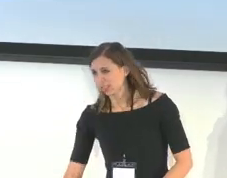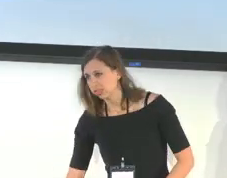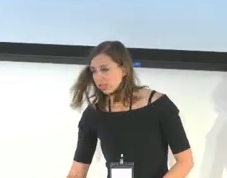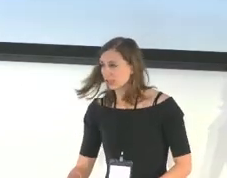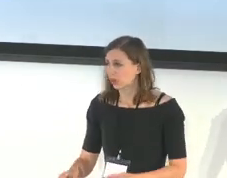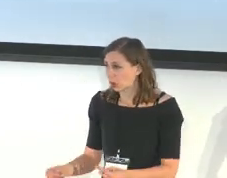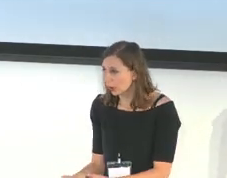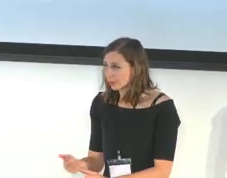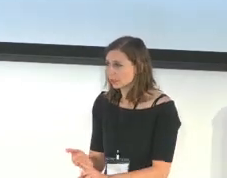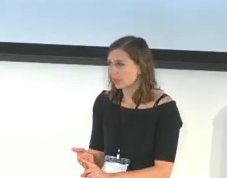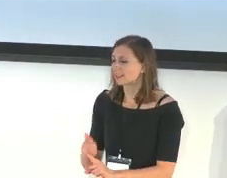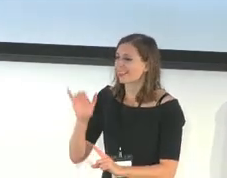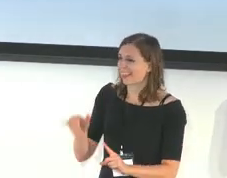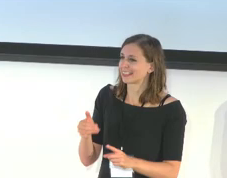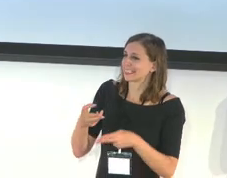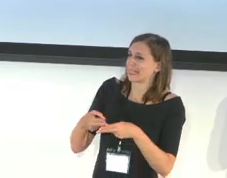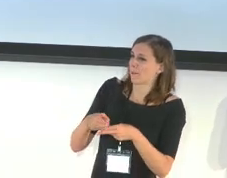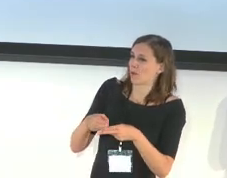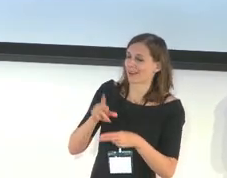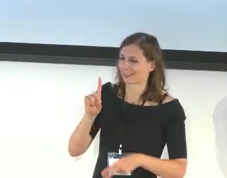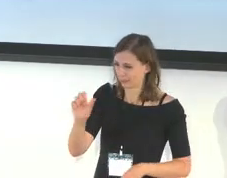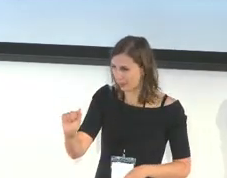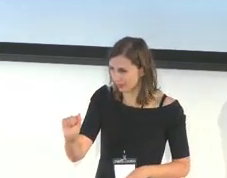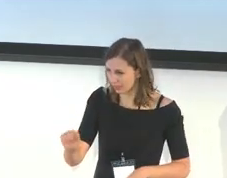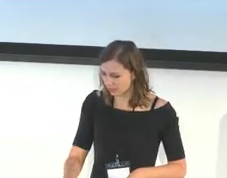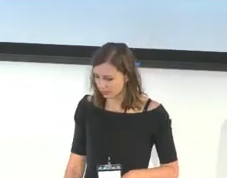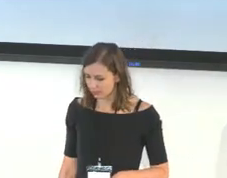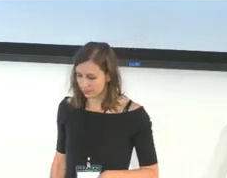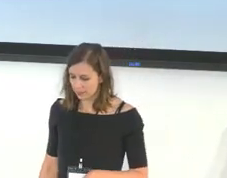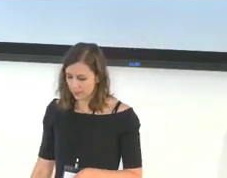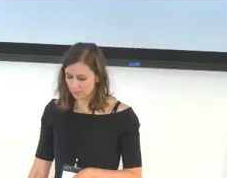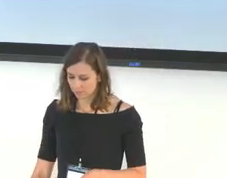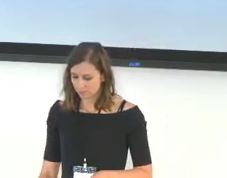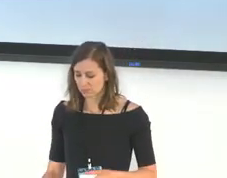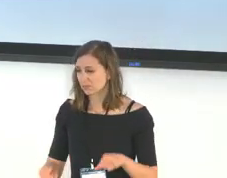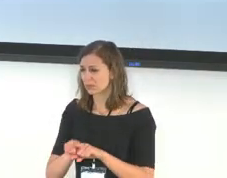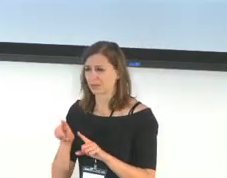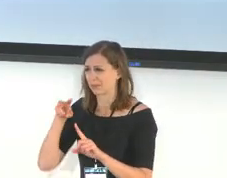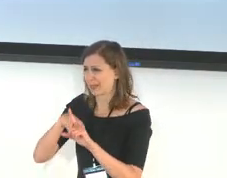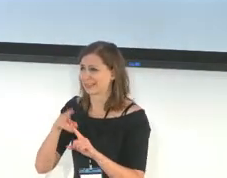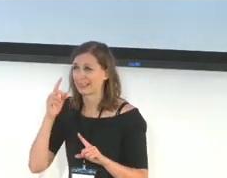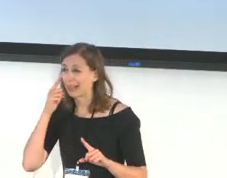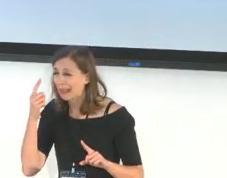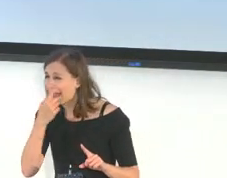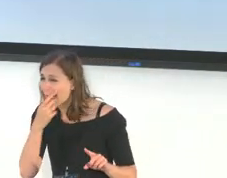certain spaces. That could be, you know, down to eyesight, all sorts of different aspects.